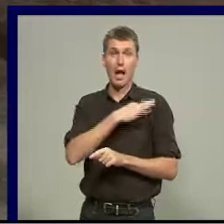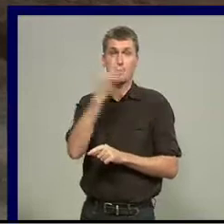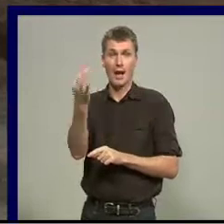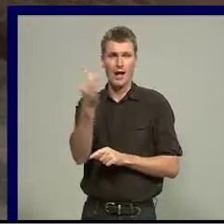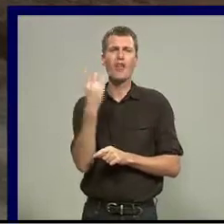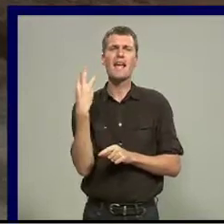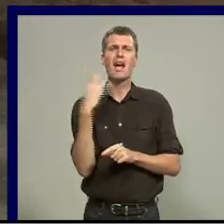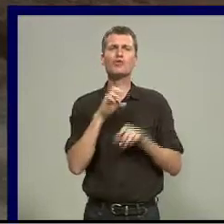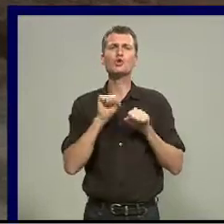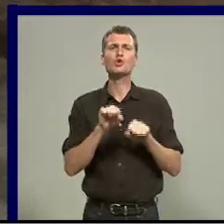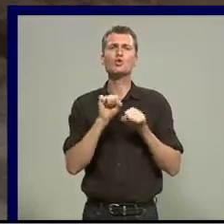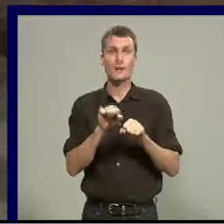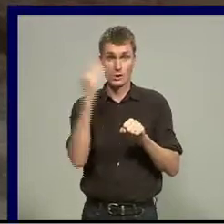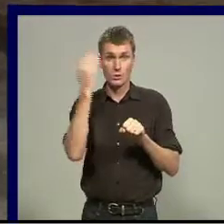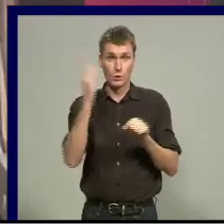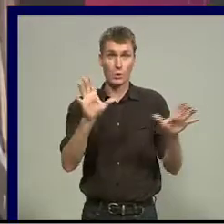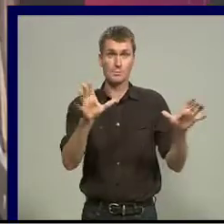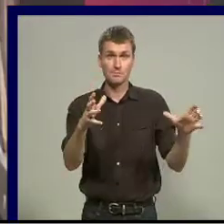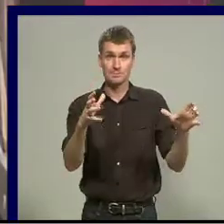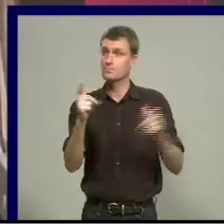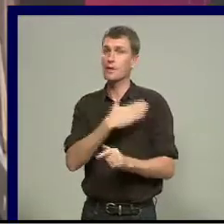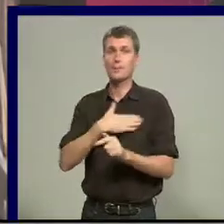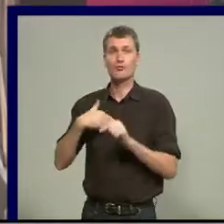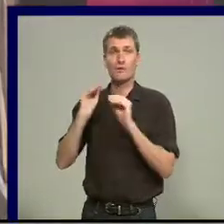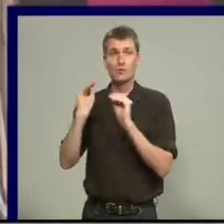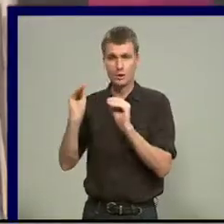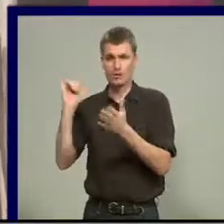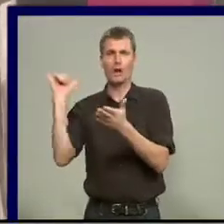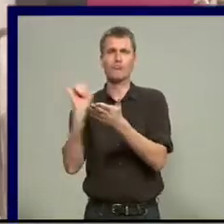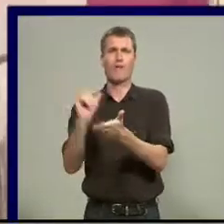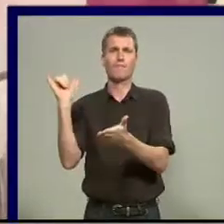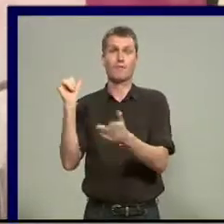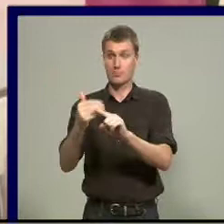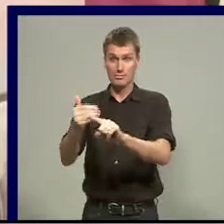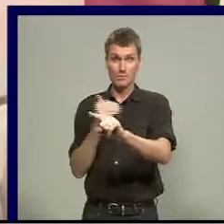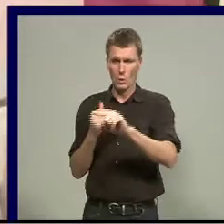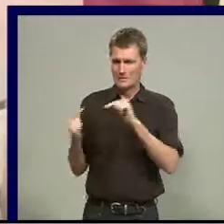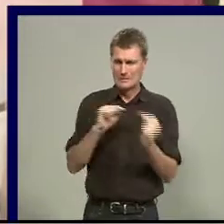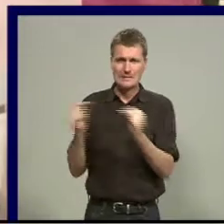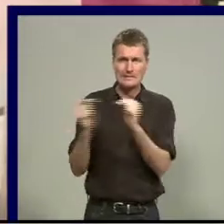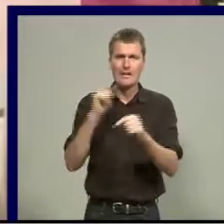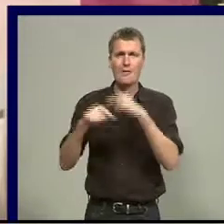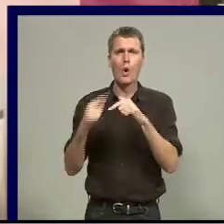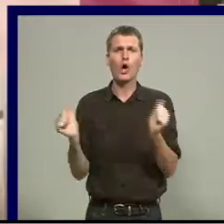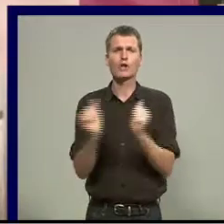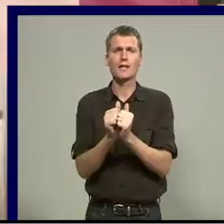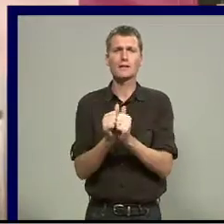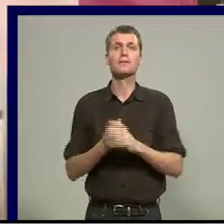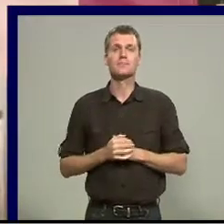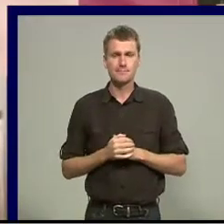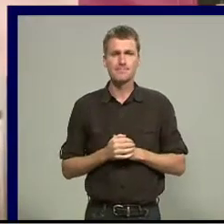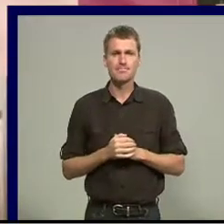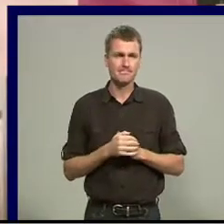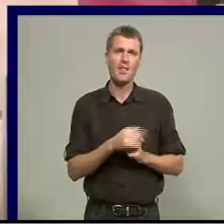300 pupil school was approved by the Ministry of Education after controversy over its consent. Trust